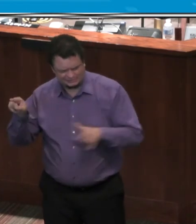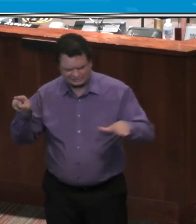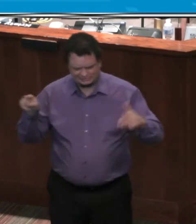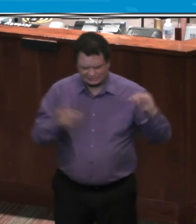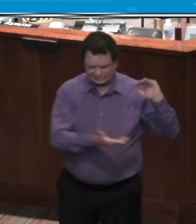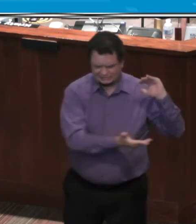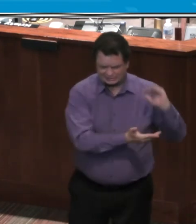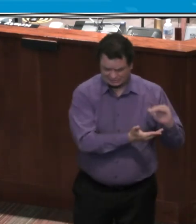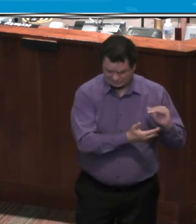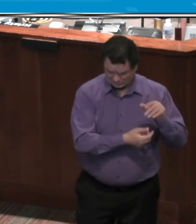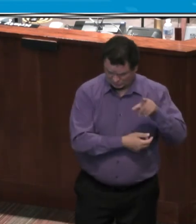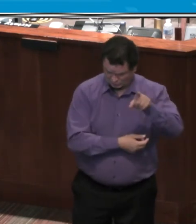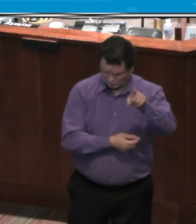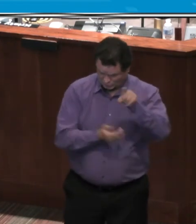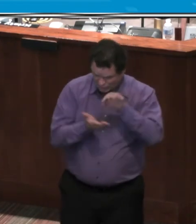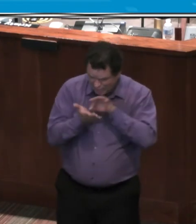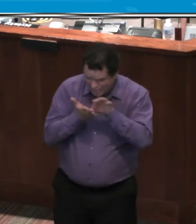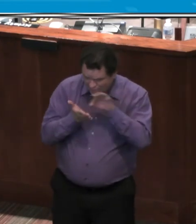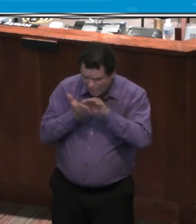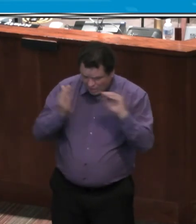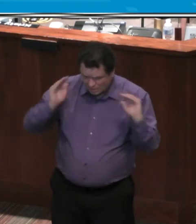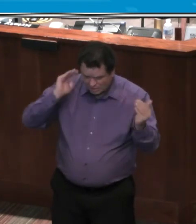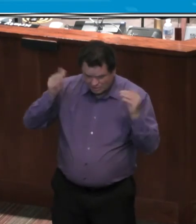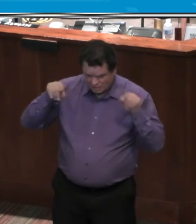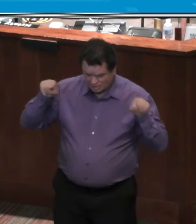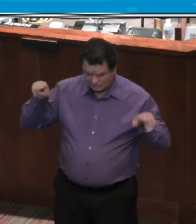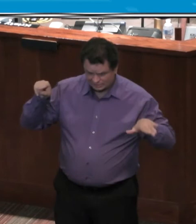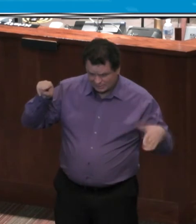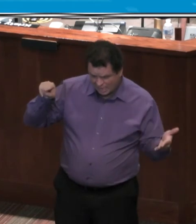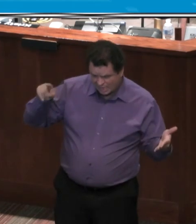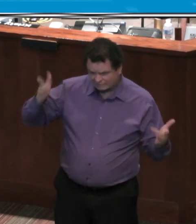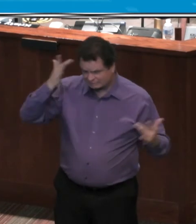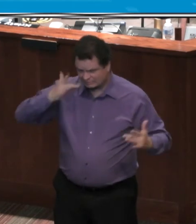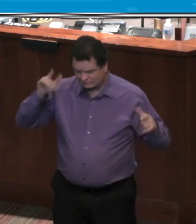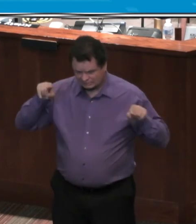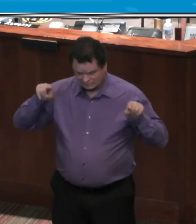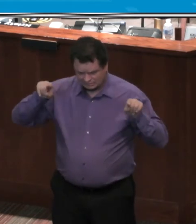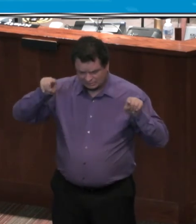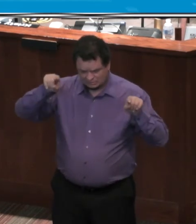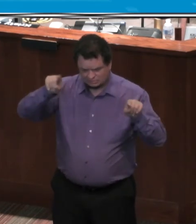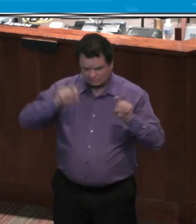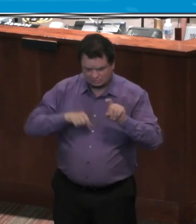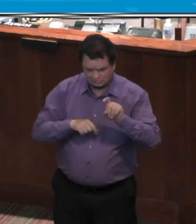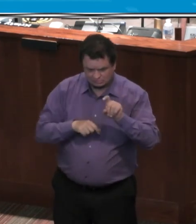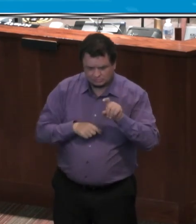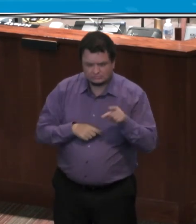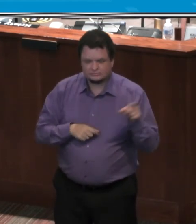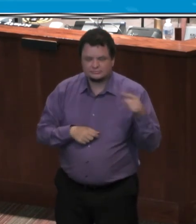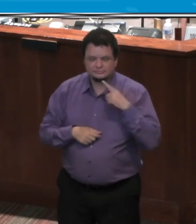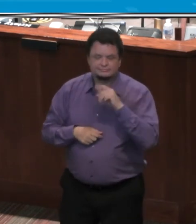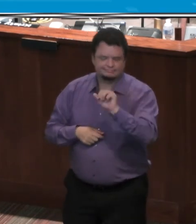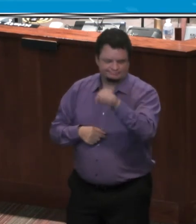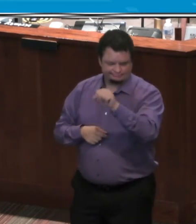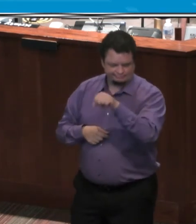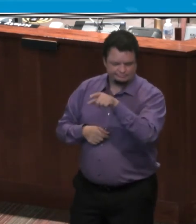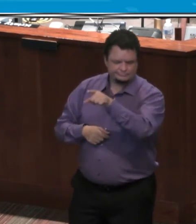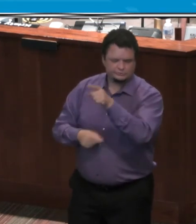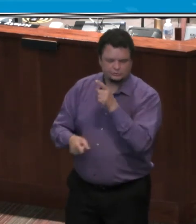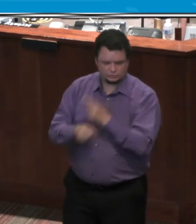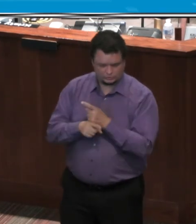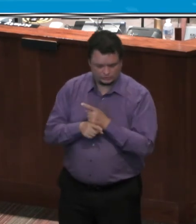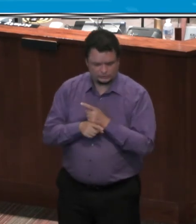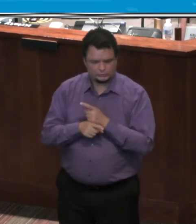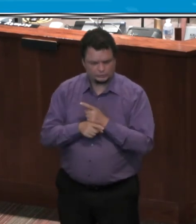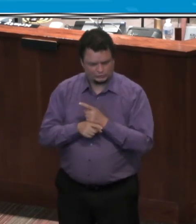of that data coming through at any point? You're exactly correct. I mean, first of all, that's a very significant concern. So people early on